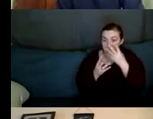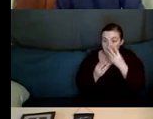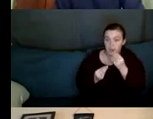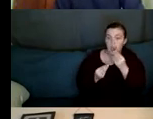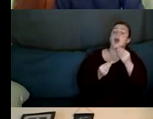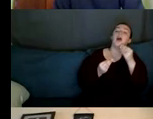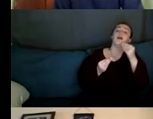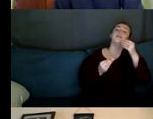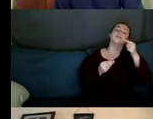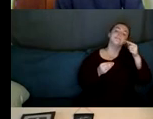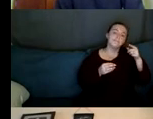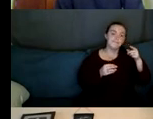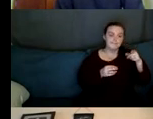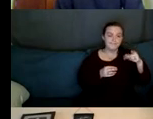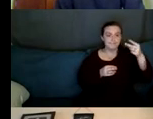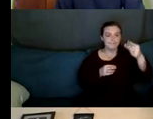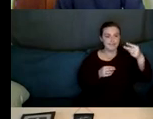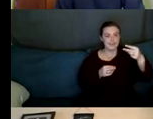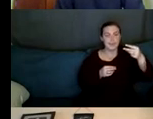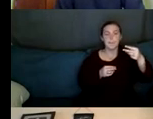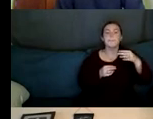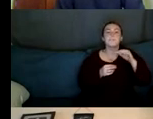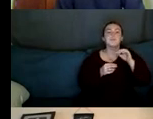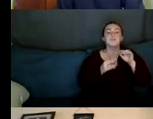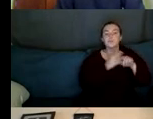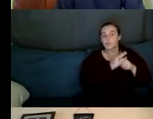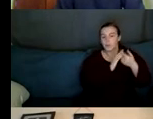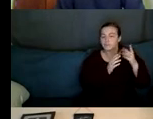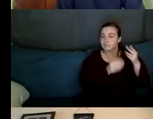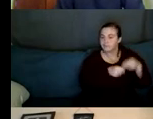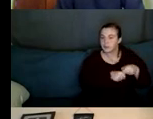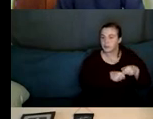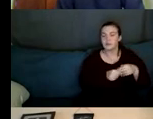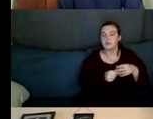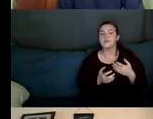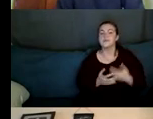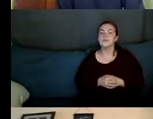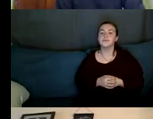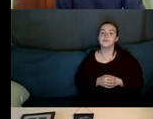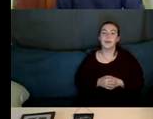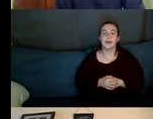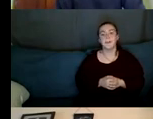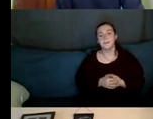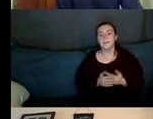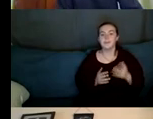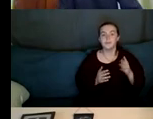participate. As things move on, maybe the folks in so the folks in Drachenwald are going to